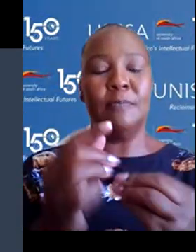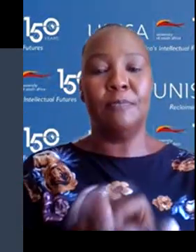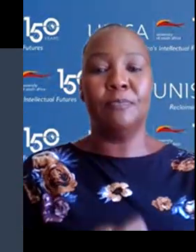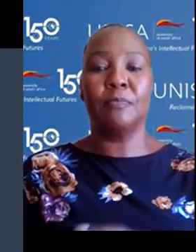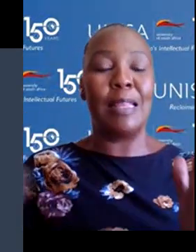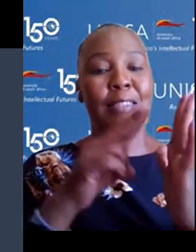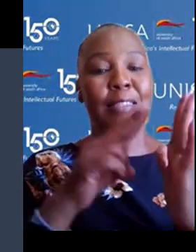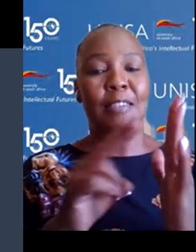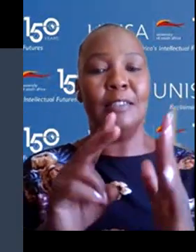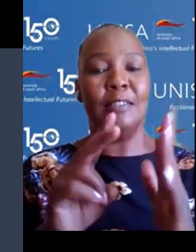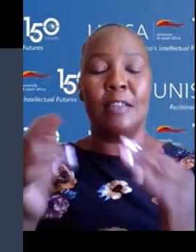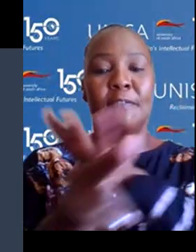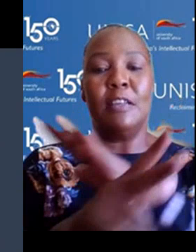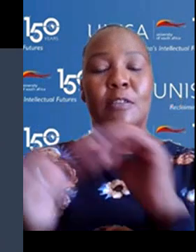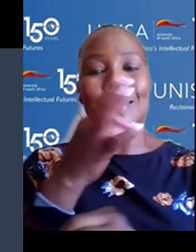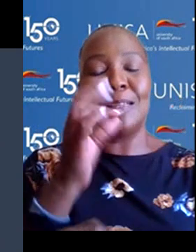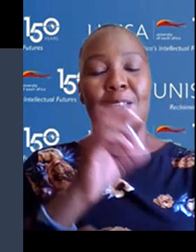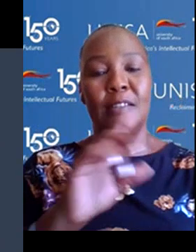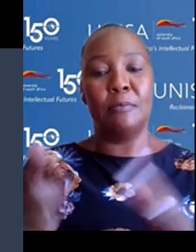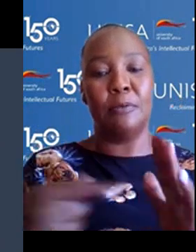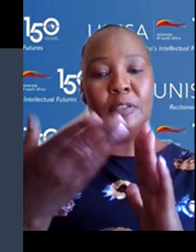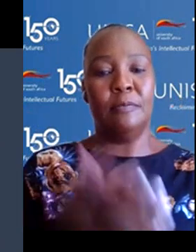see what the little video is going to tell us.